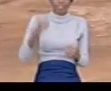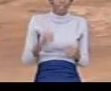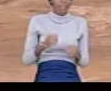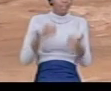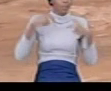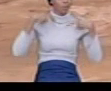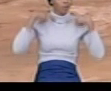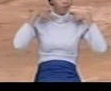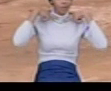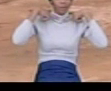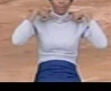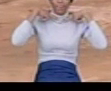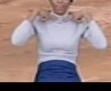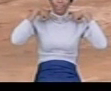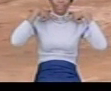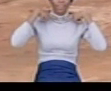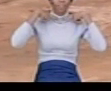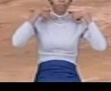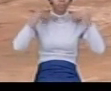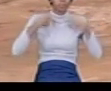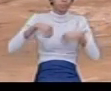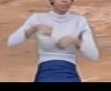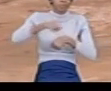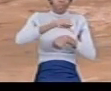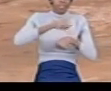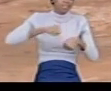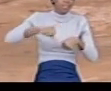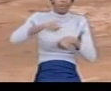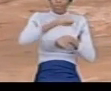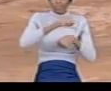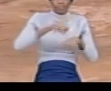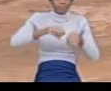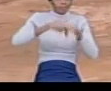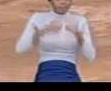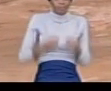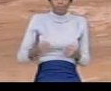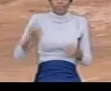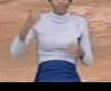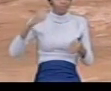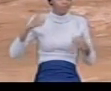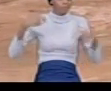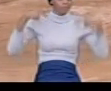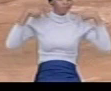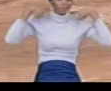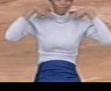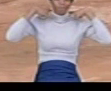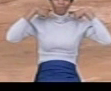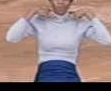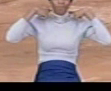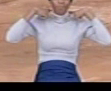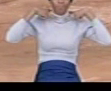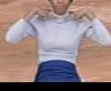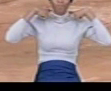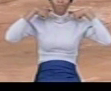Breaks the yoke. Anointing breaks the yoke. Anointing breaks the